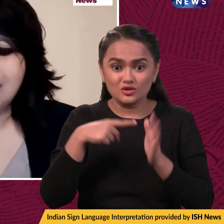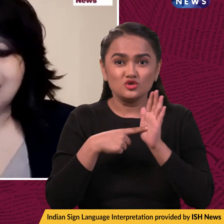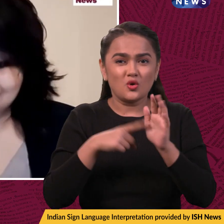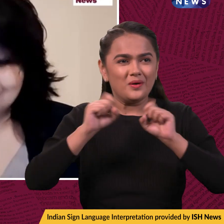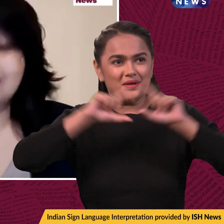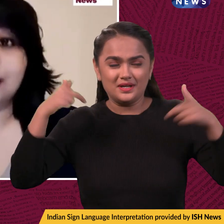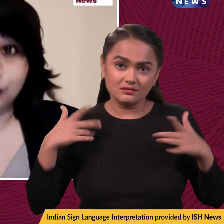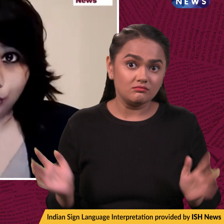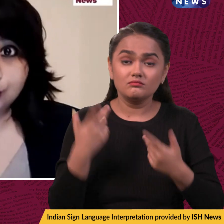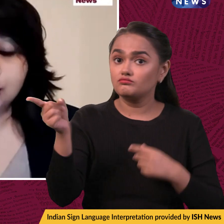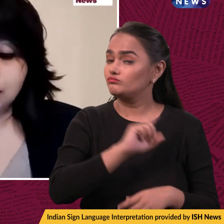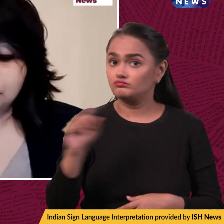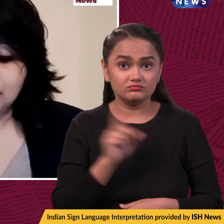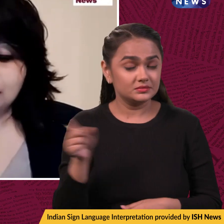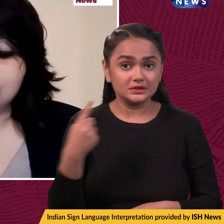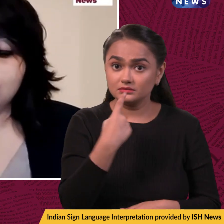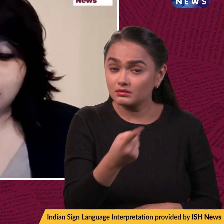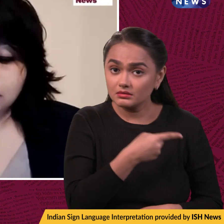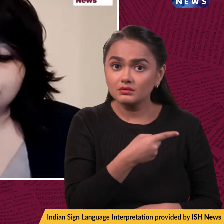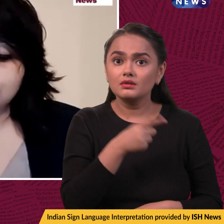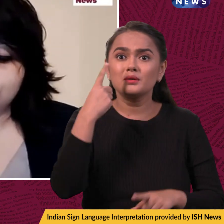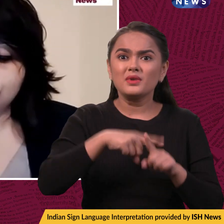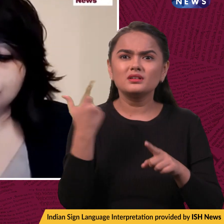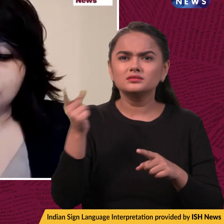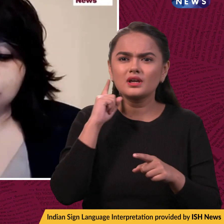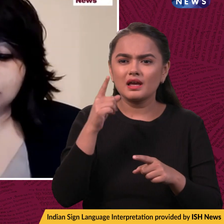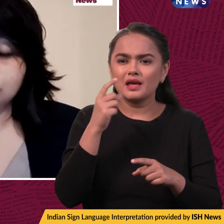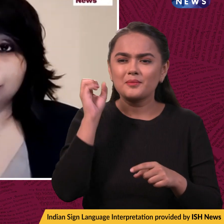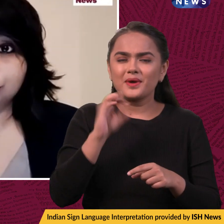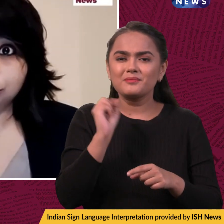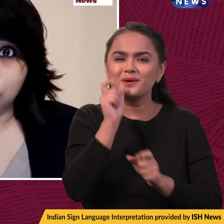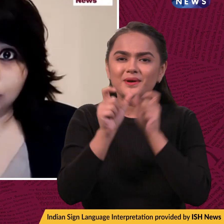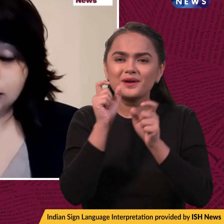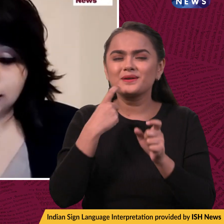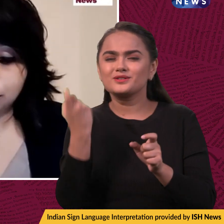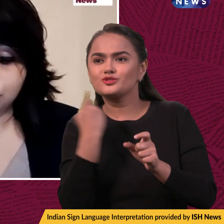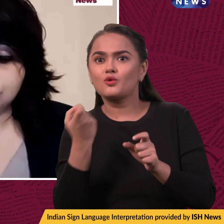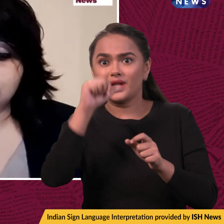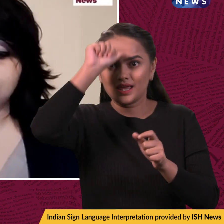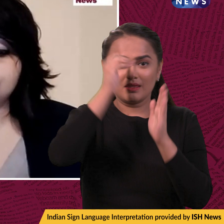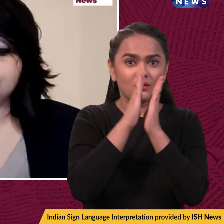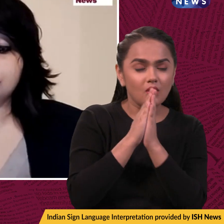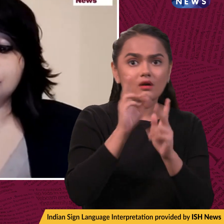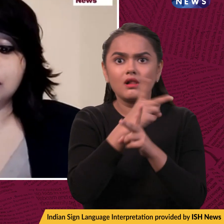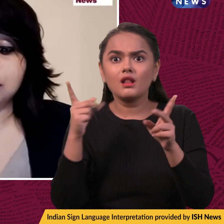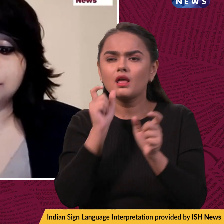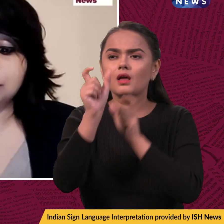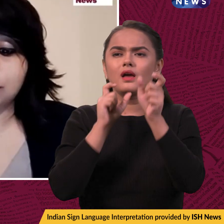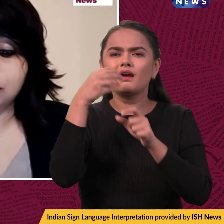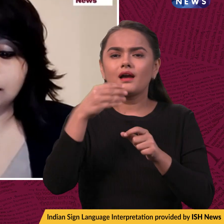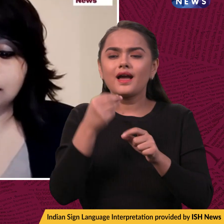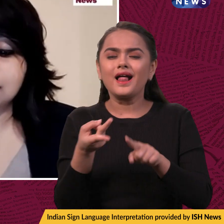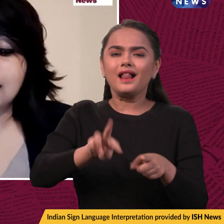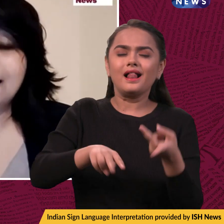show as he, and I quote, made vulgar jokes about Hindu gods, end quote. Now, according to Hindustan Times,